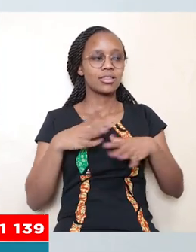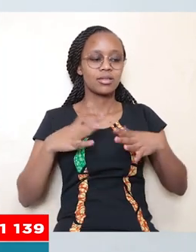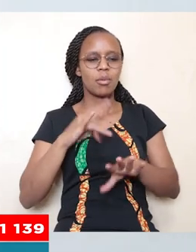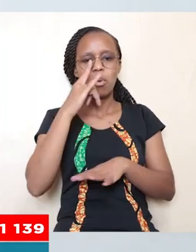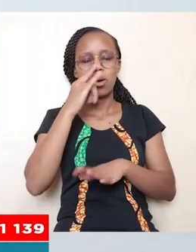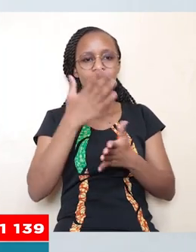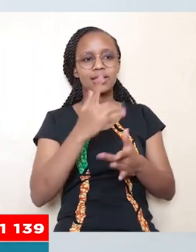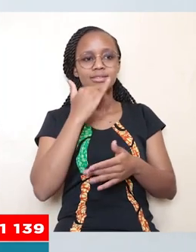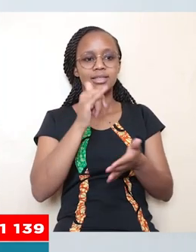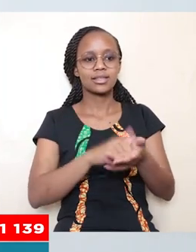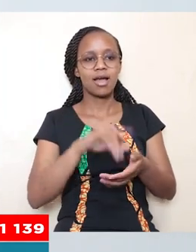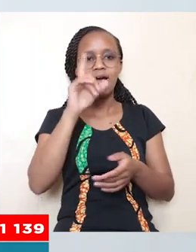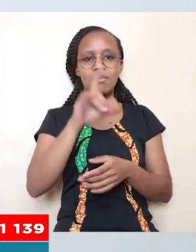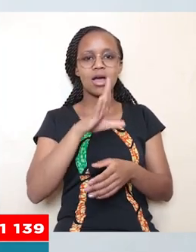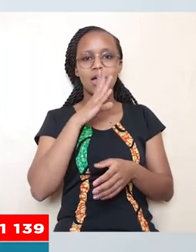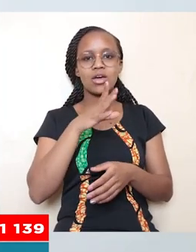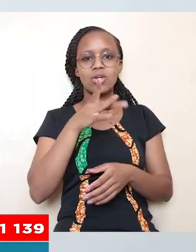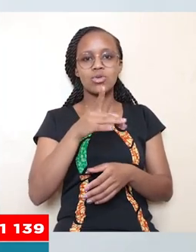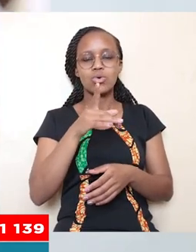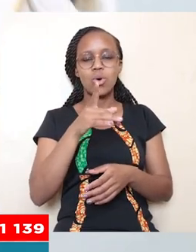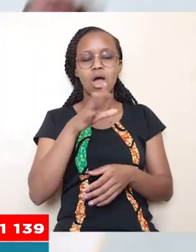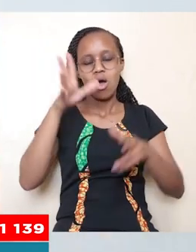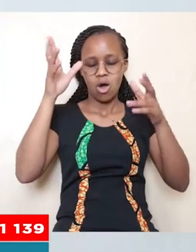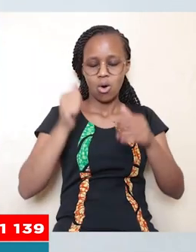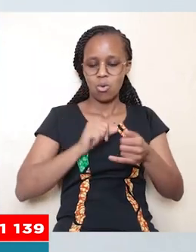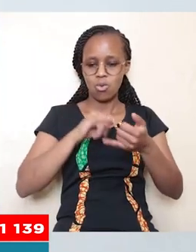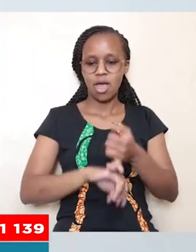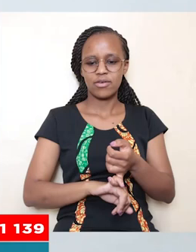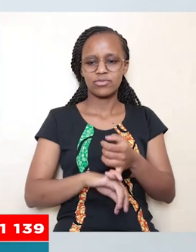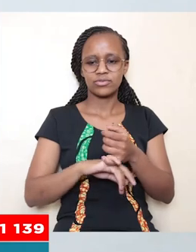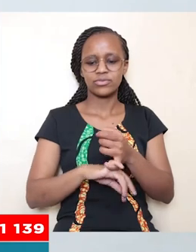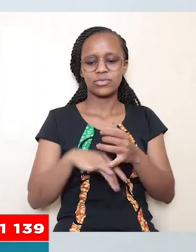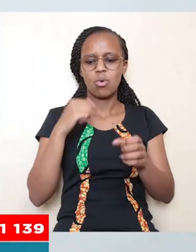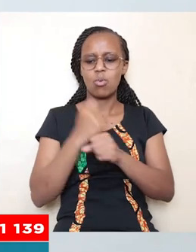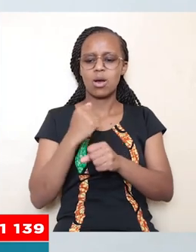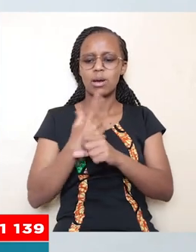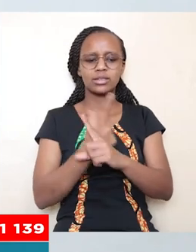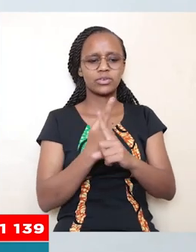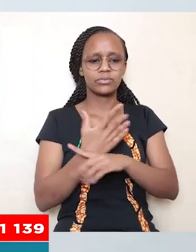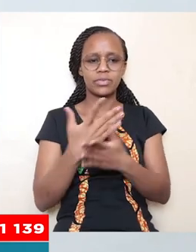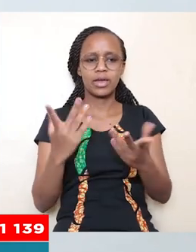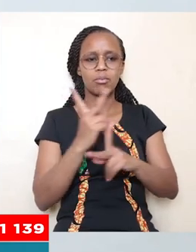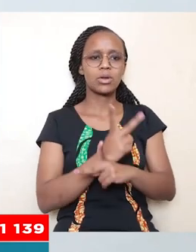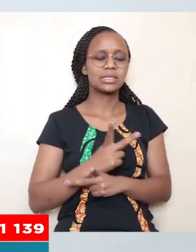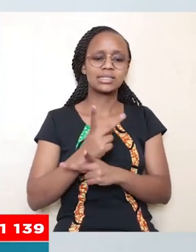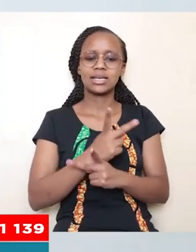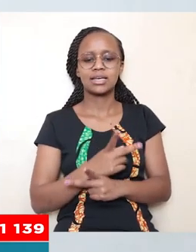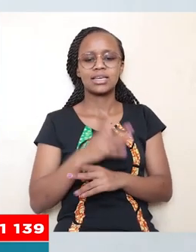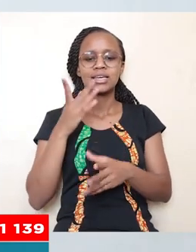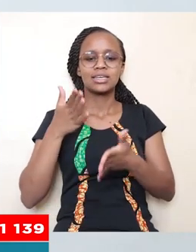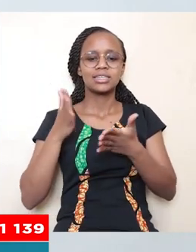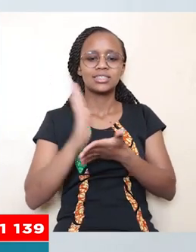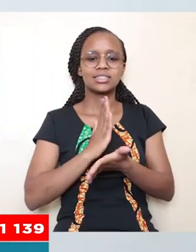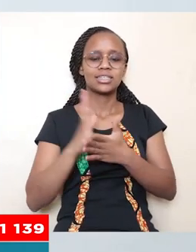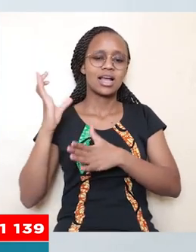kwenyu watasema lazima bibi yako afanywe hivi na hivi na hivi na hivi. Please protect her, please. Because she does not share that